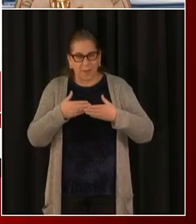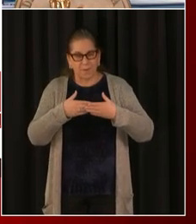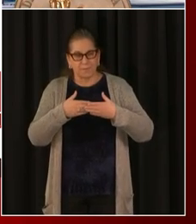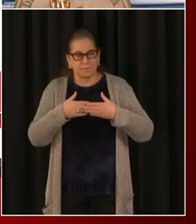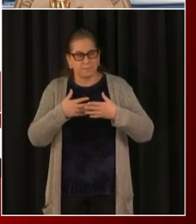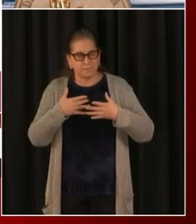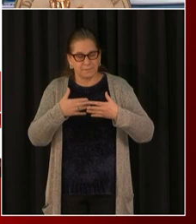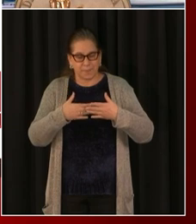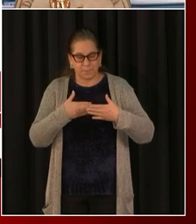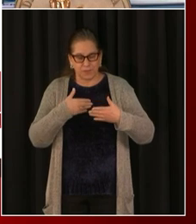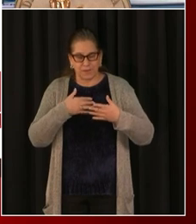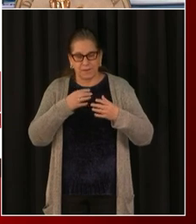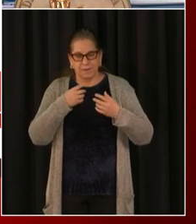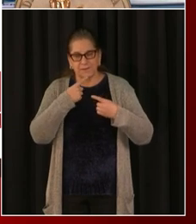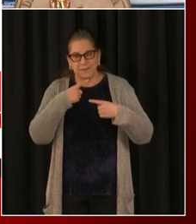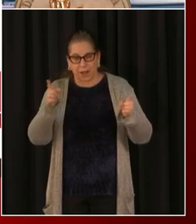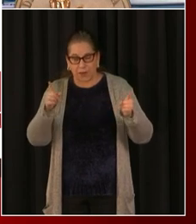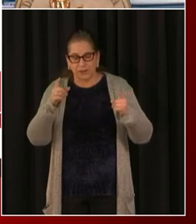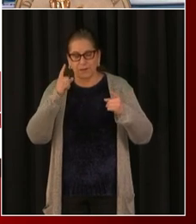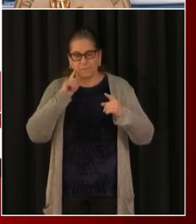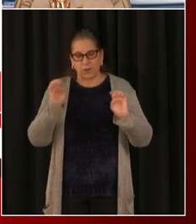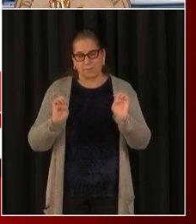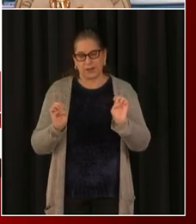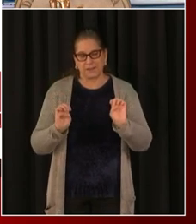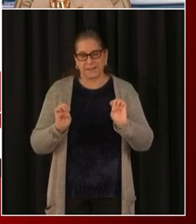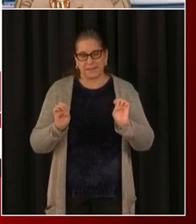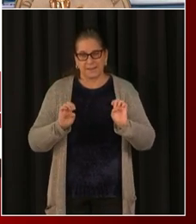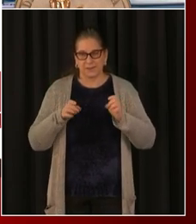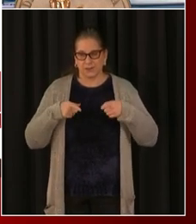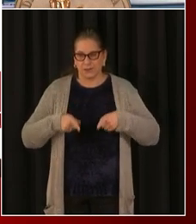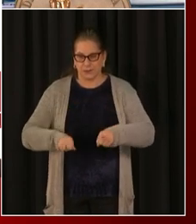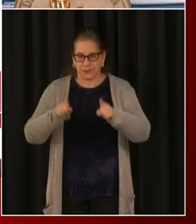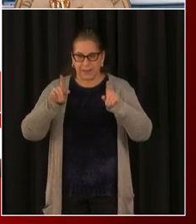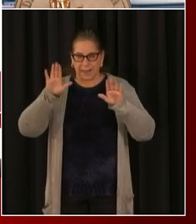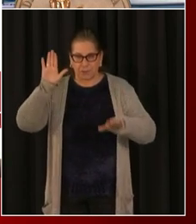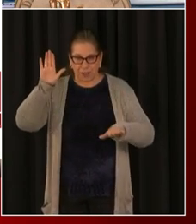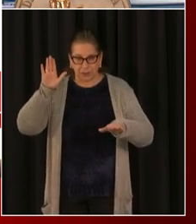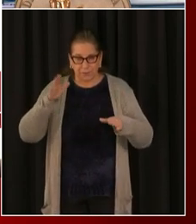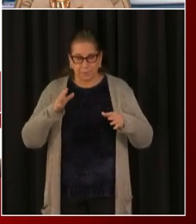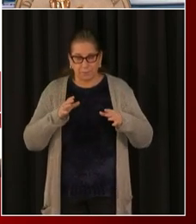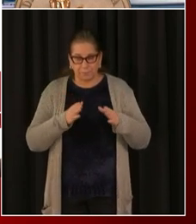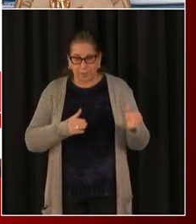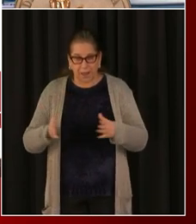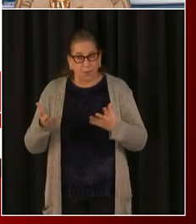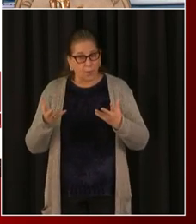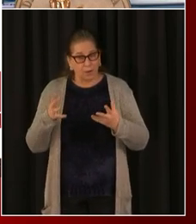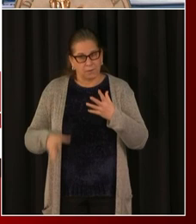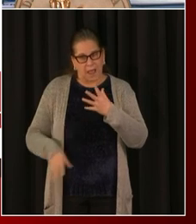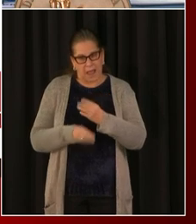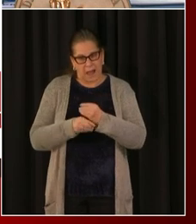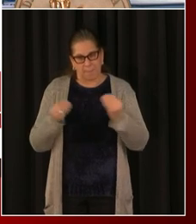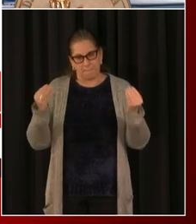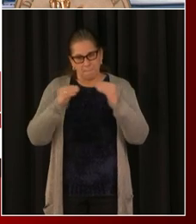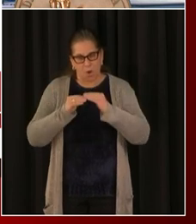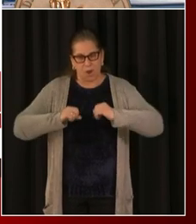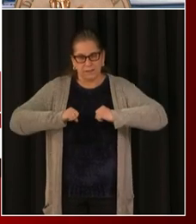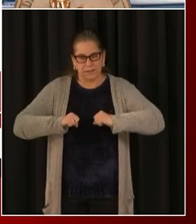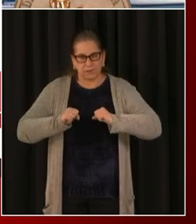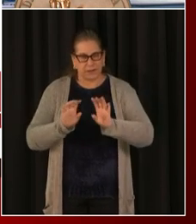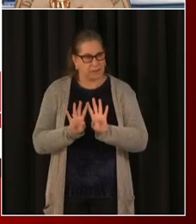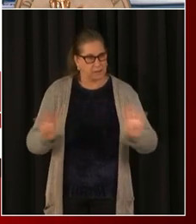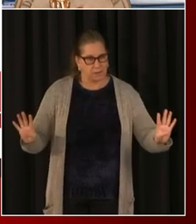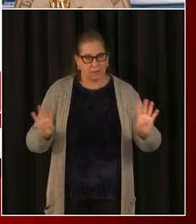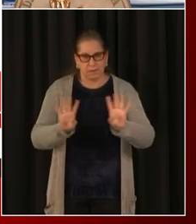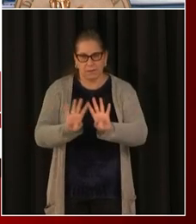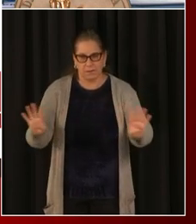of Columbia is requesting the department extend the National Special Security Event period